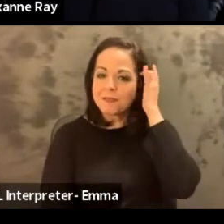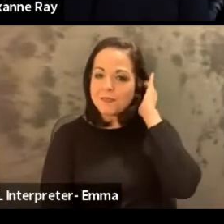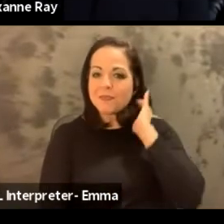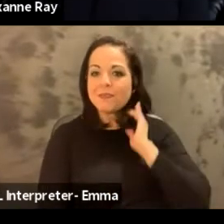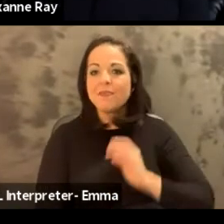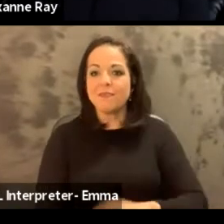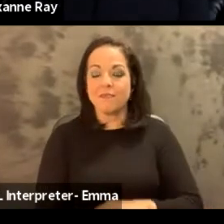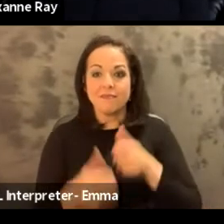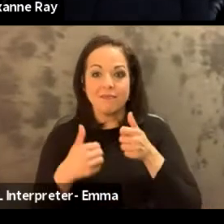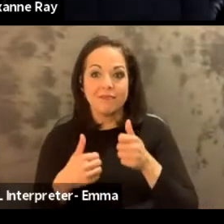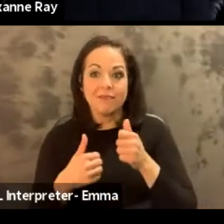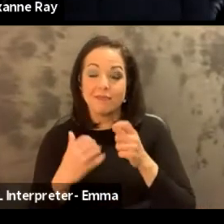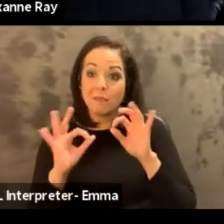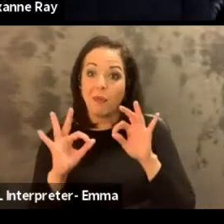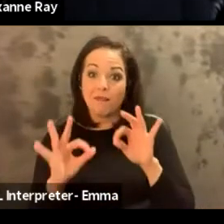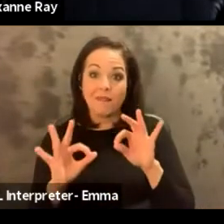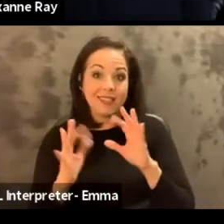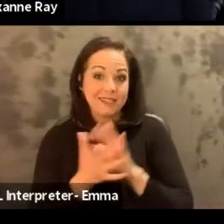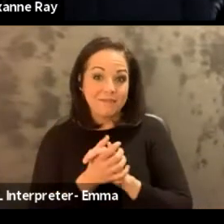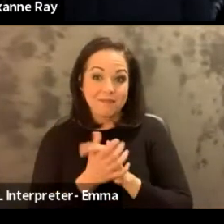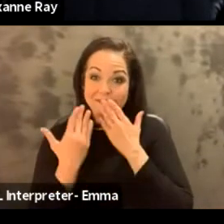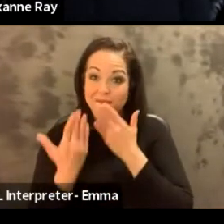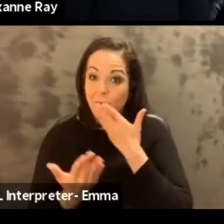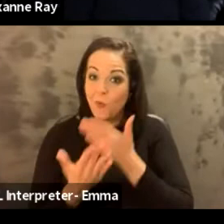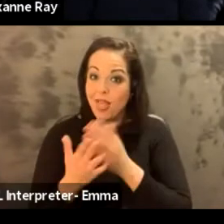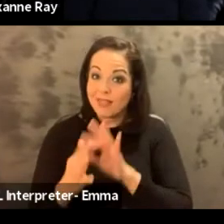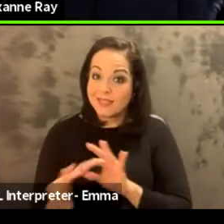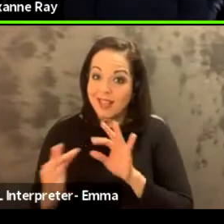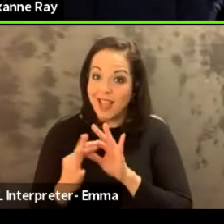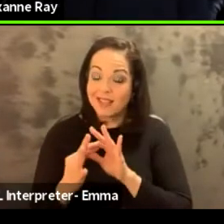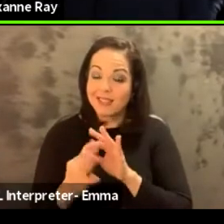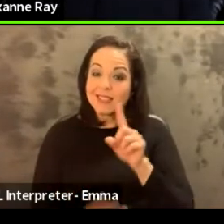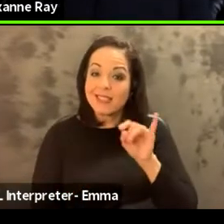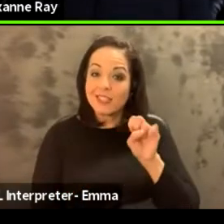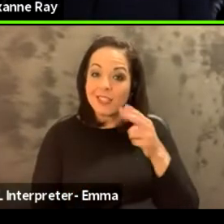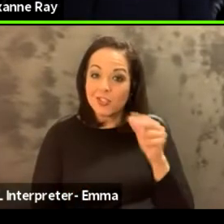Lovely, thank you. Well said, Roxanne. Disha.